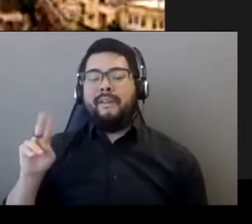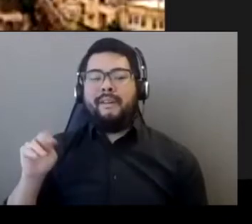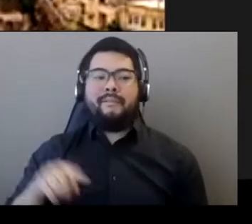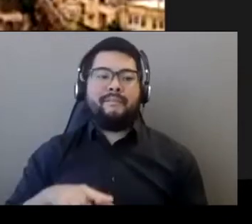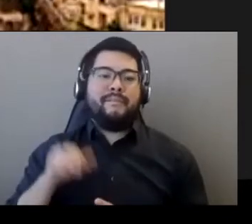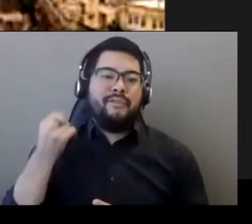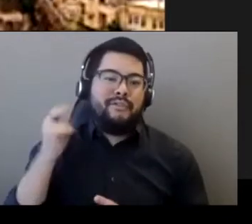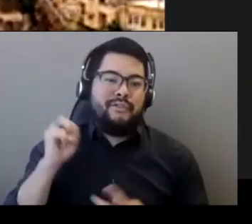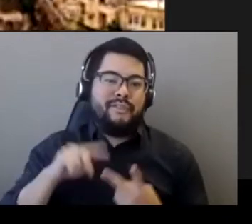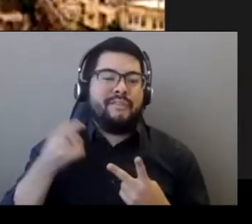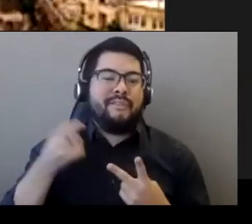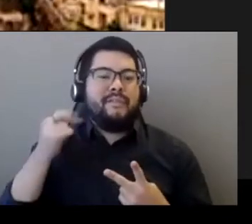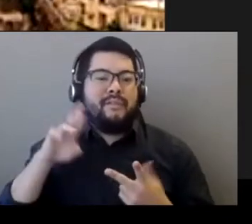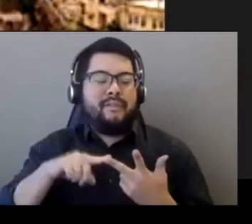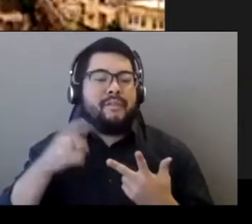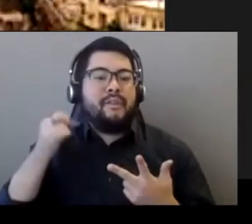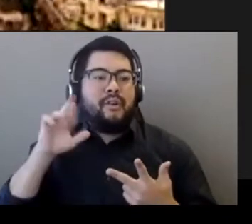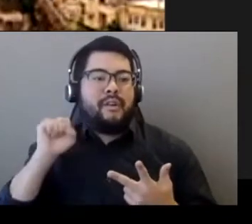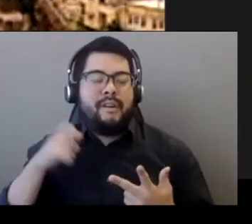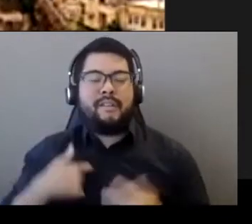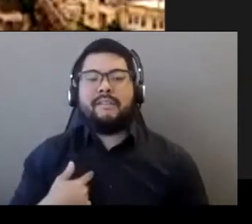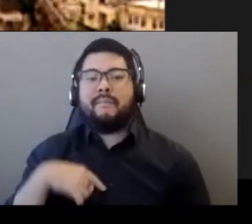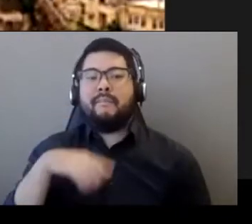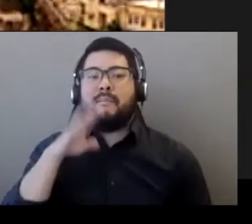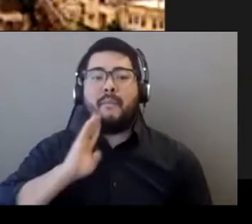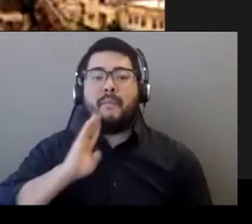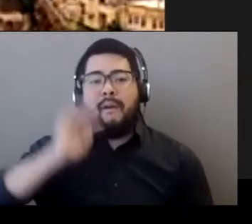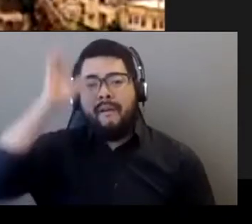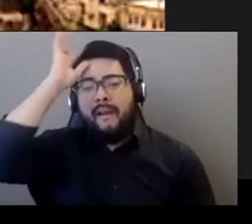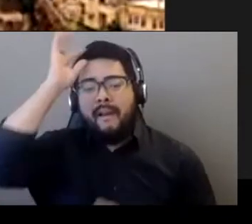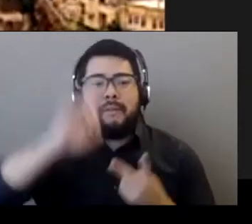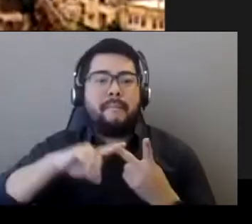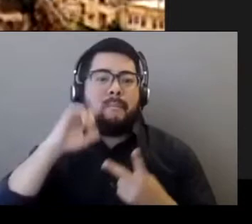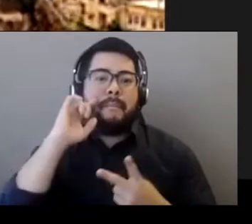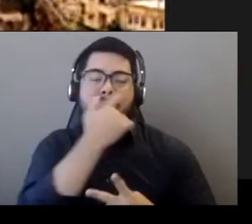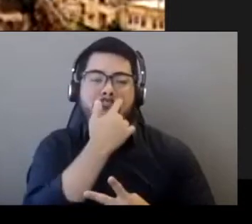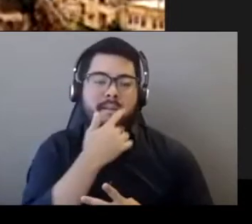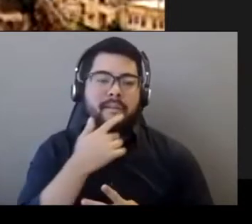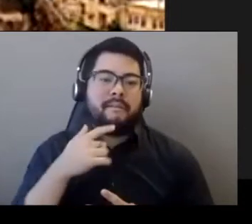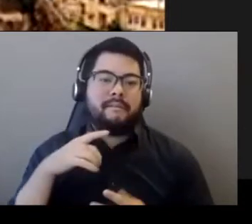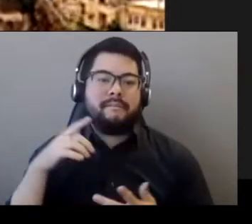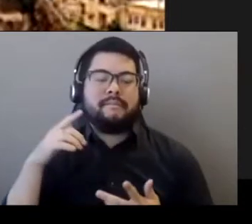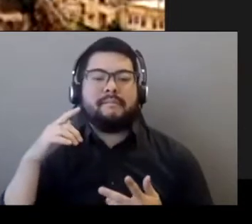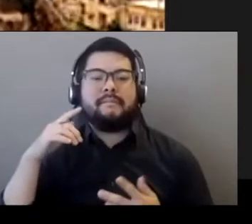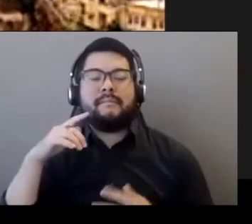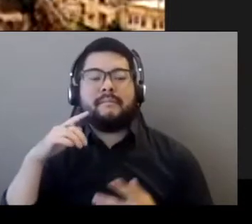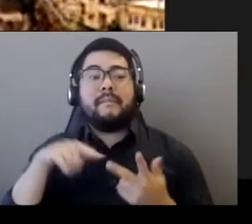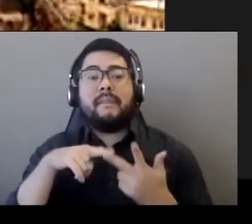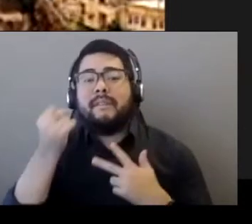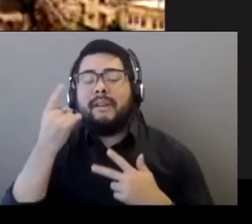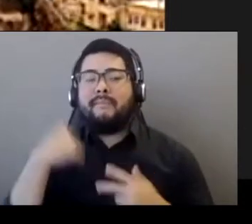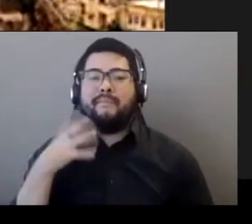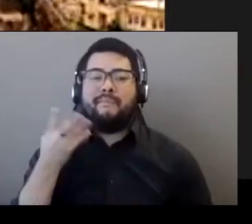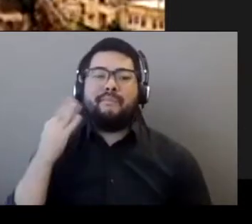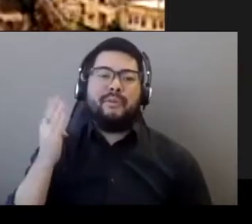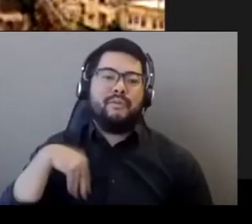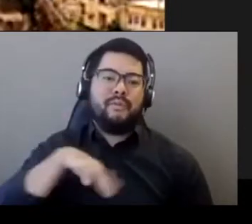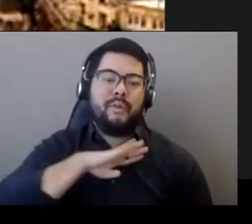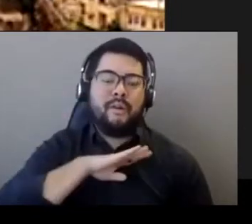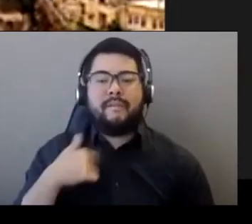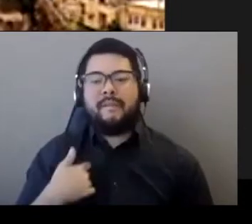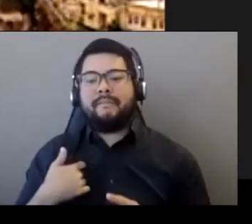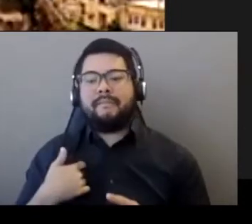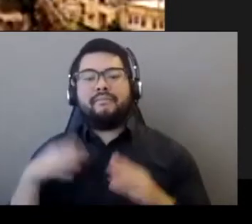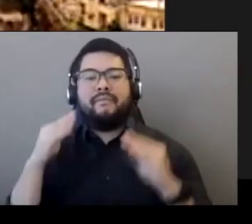long black hair. I'm wearing a black shirt and a blue scarf. I am Professor of Gender and Women's Studies and Global